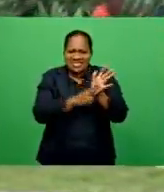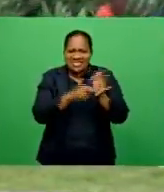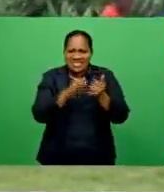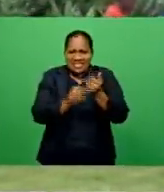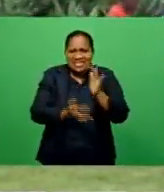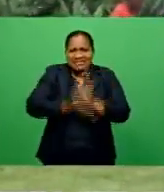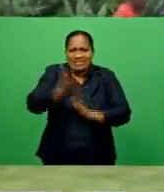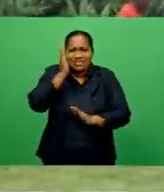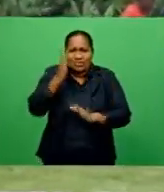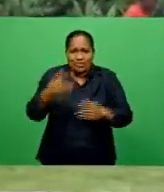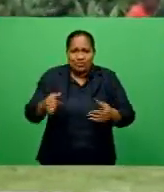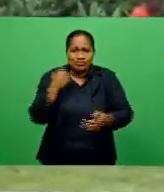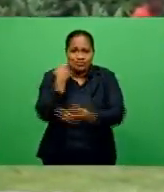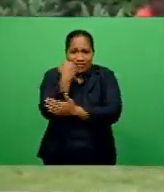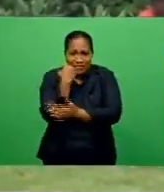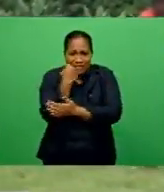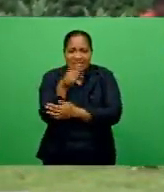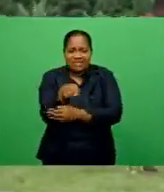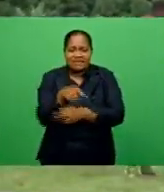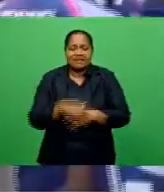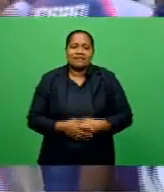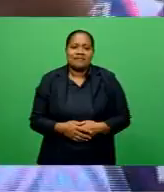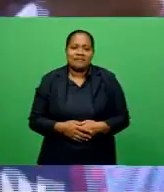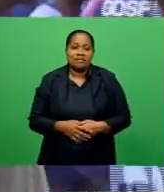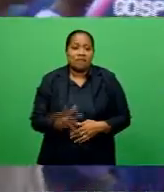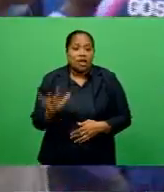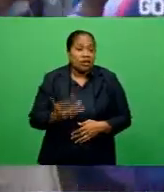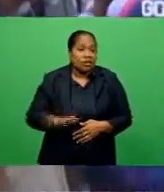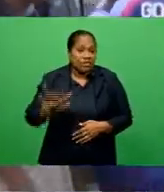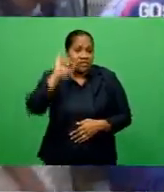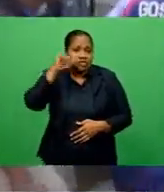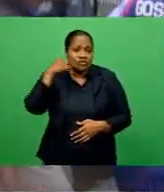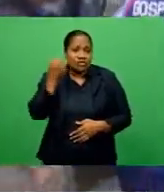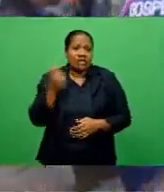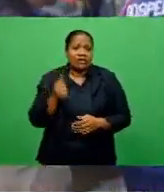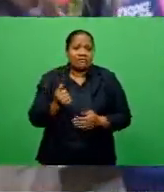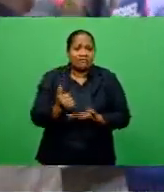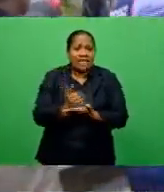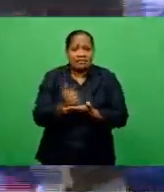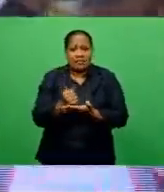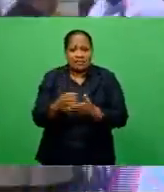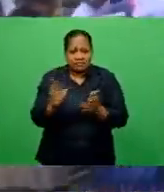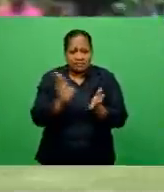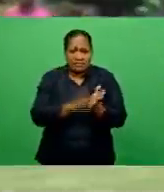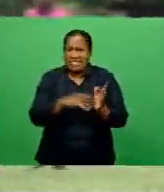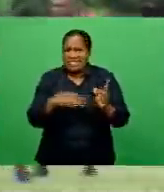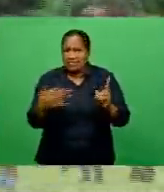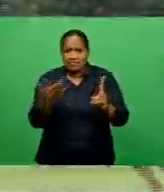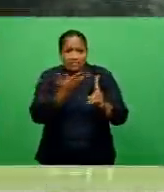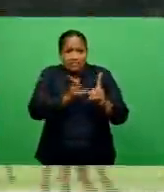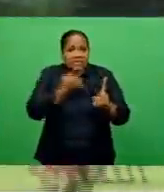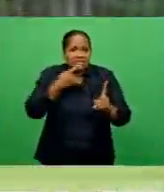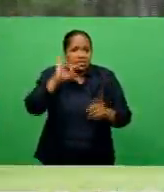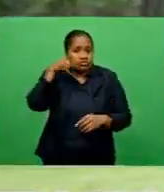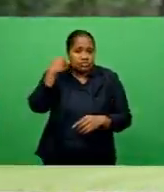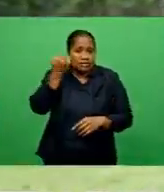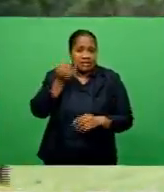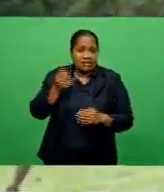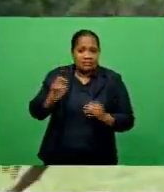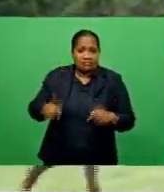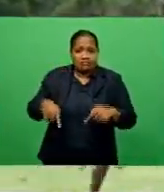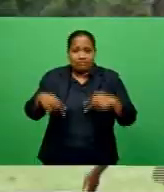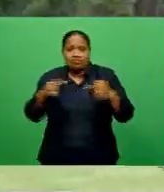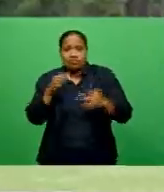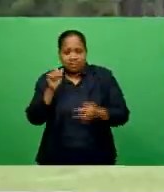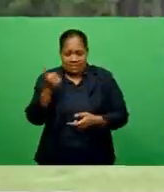schools rugby was always on display. Lomai VT Juniors admin Matandingo Koroi says the Junior Escort Shield comes at the